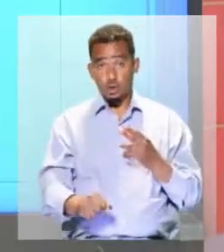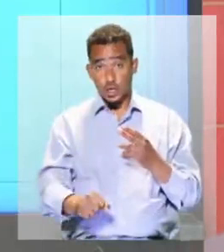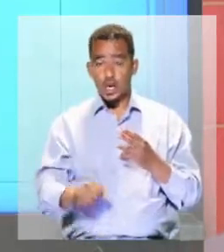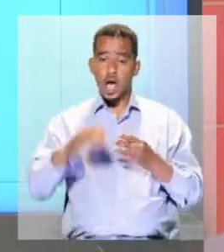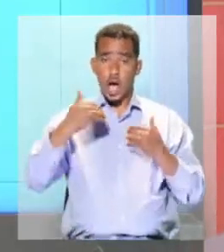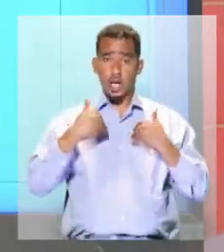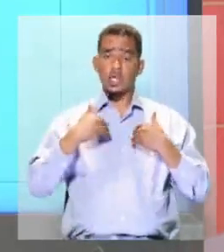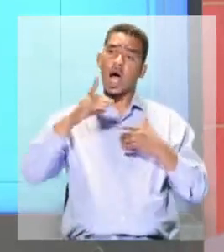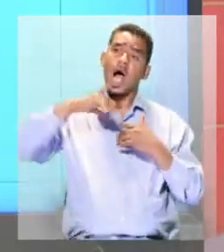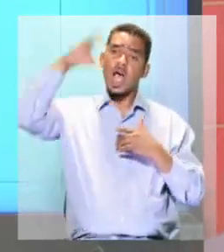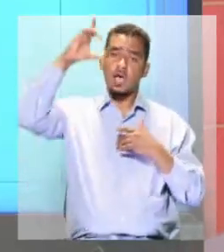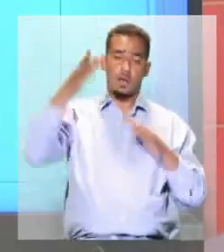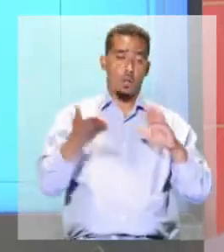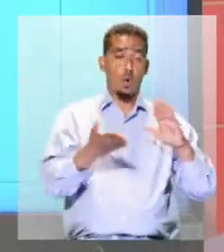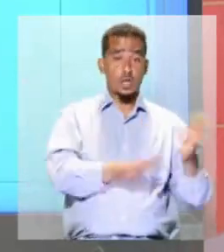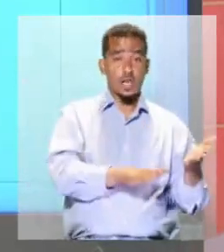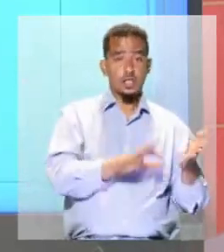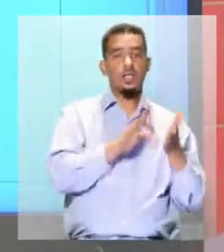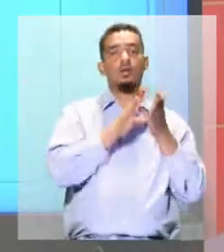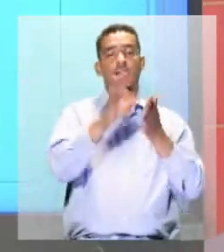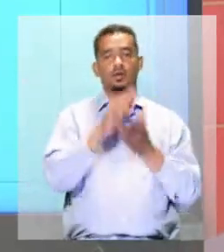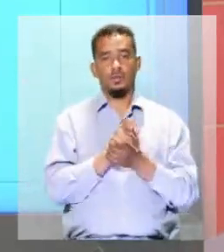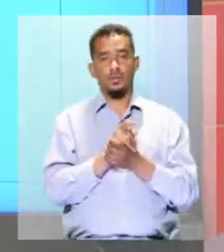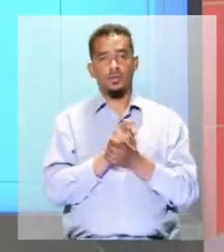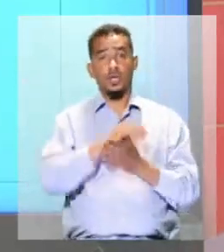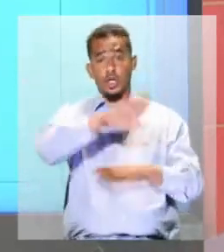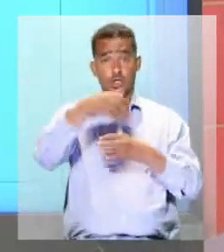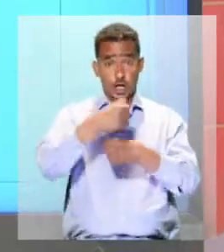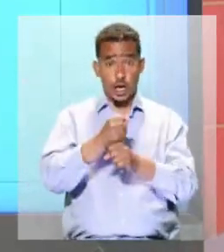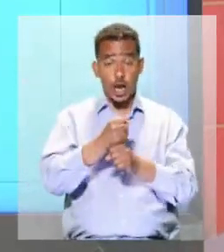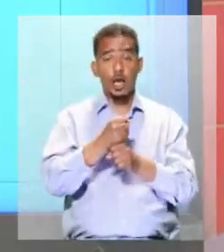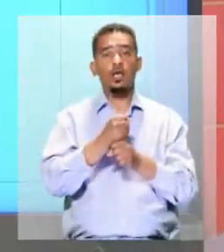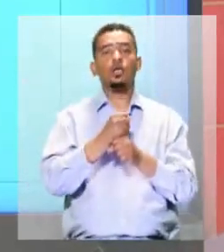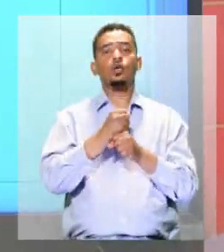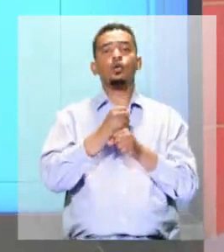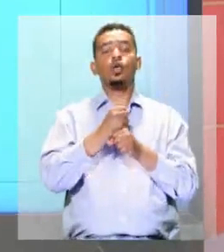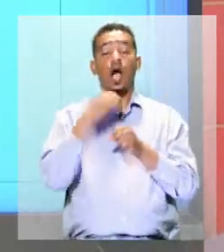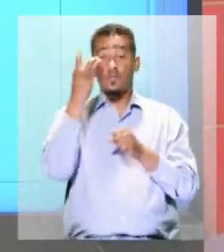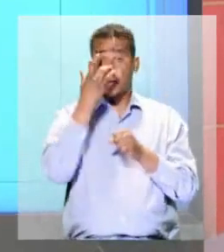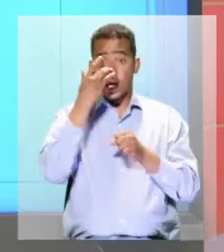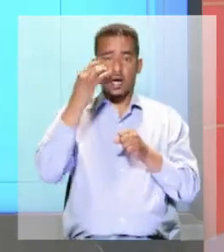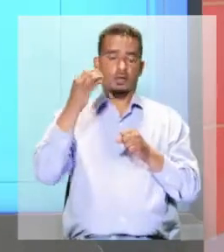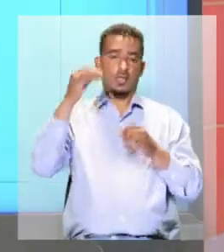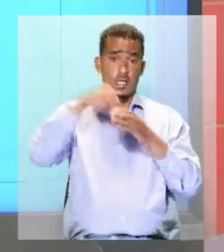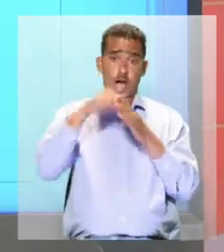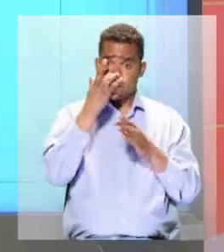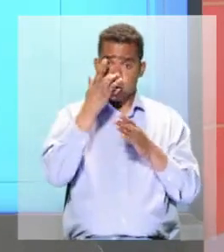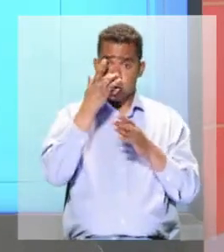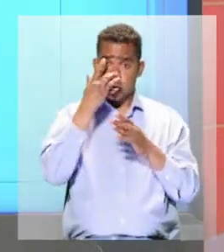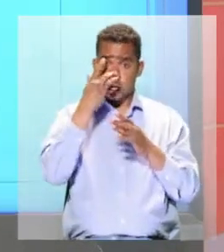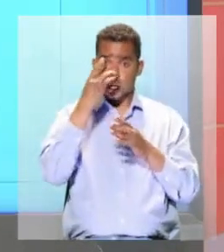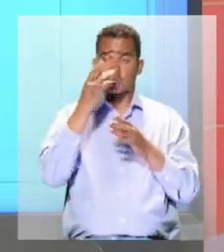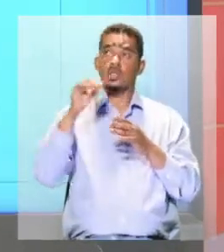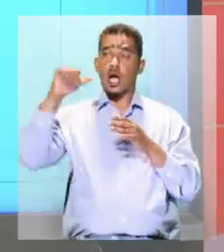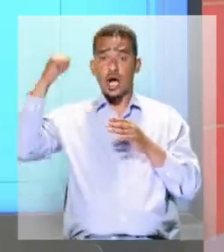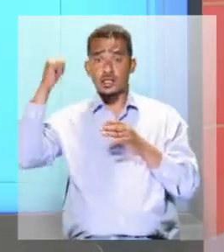high mortality rate. In general, Africa mortality rate is very high when we compare to